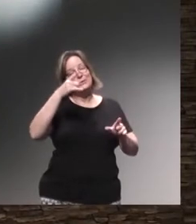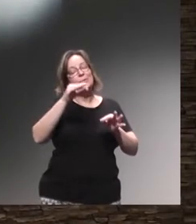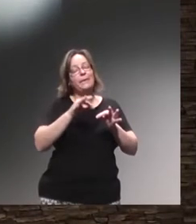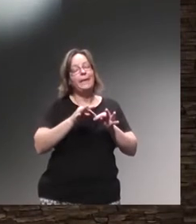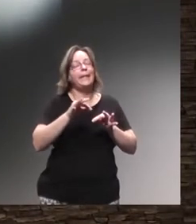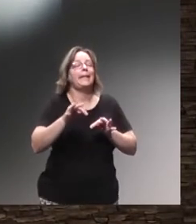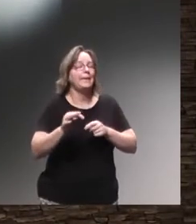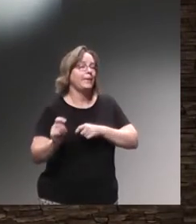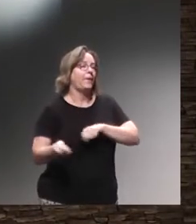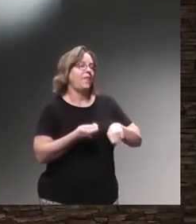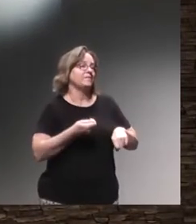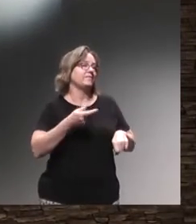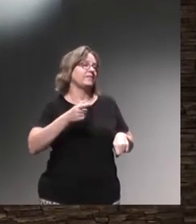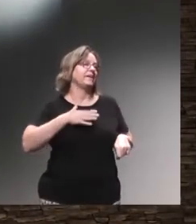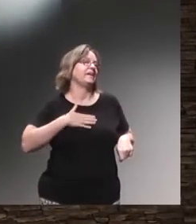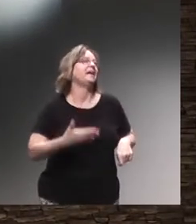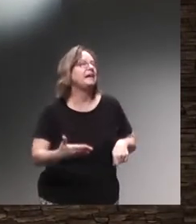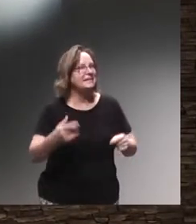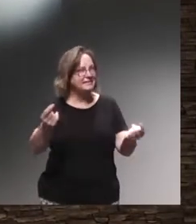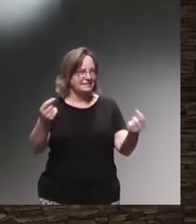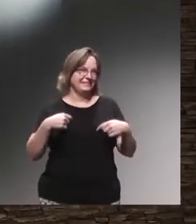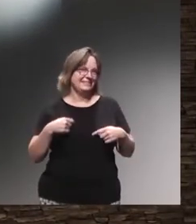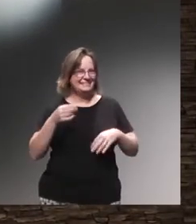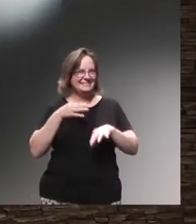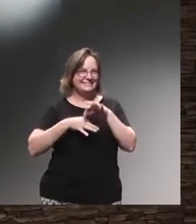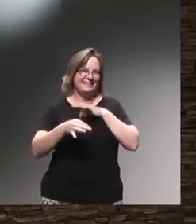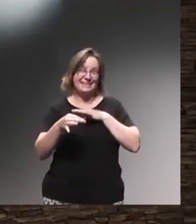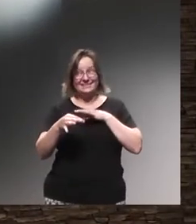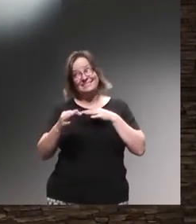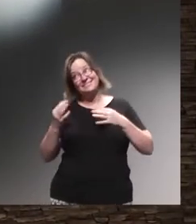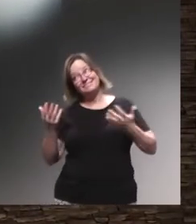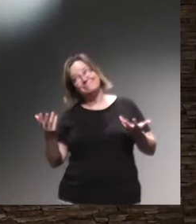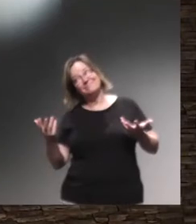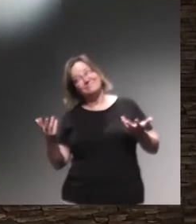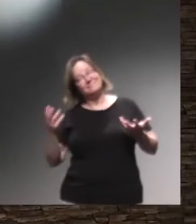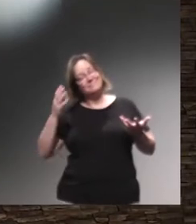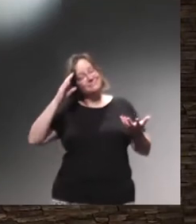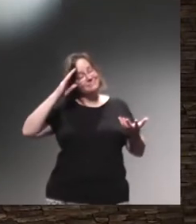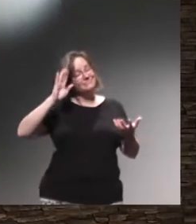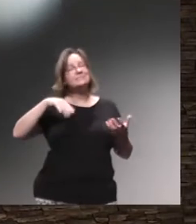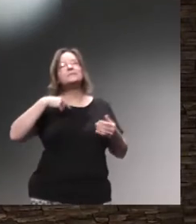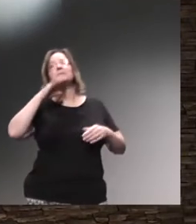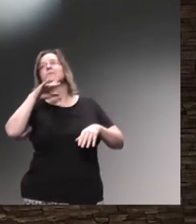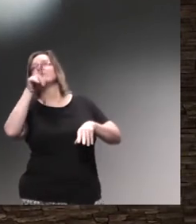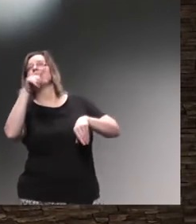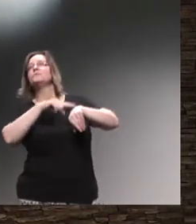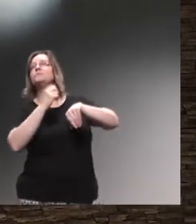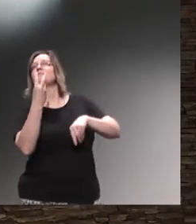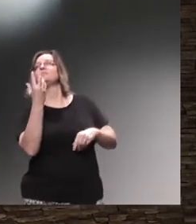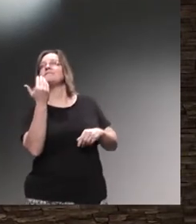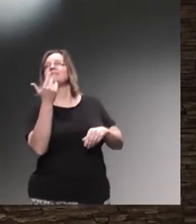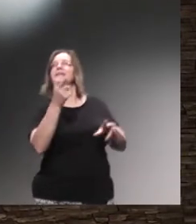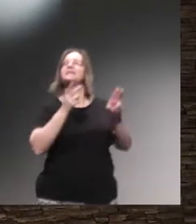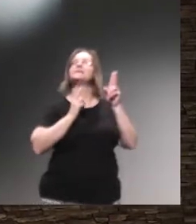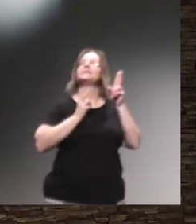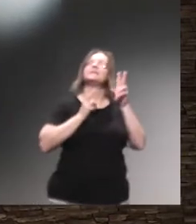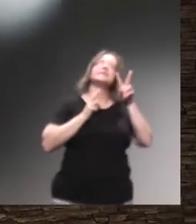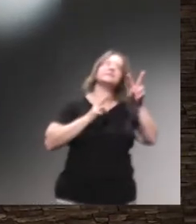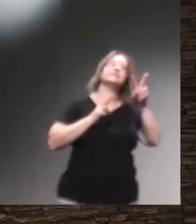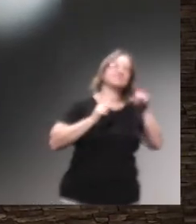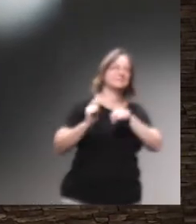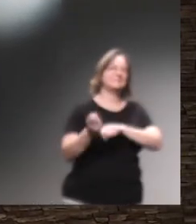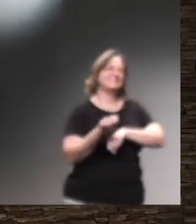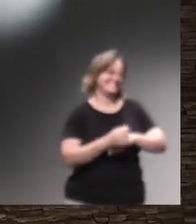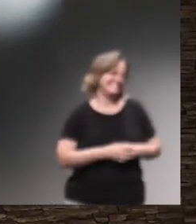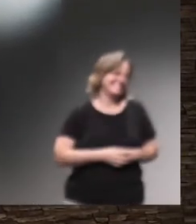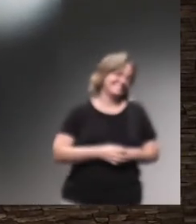bit. I'm working on it. I know. 12:15. Okay. All right. Well, in the interest